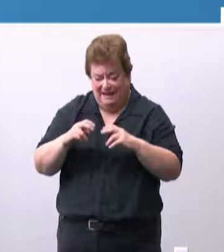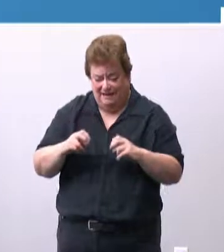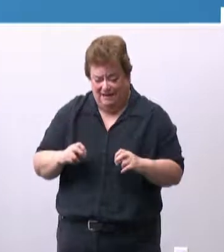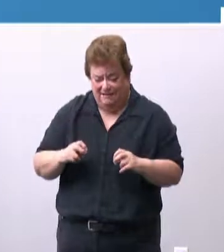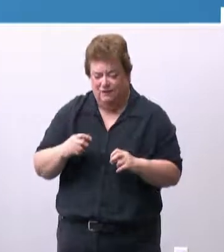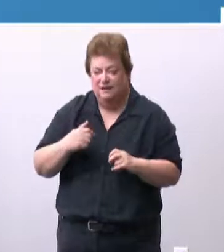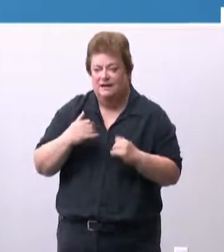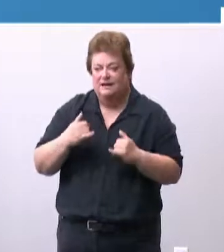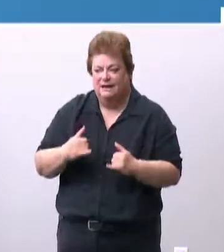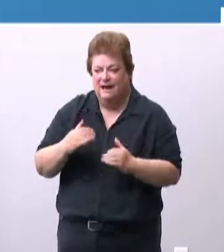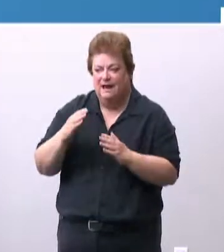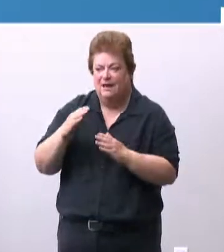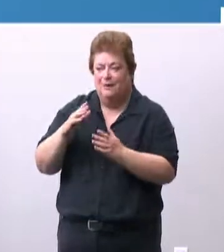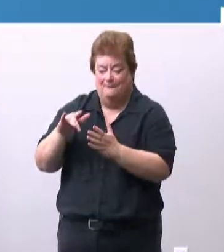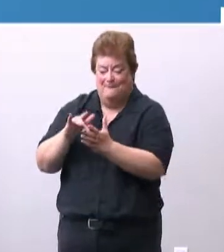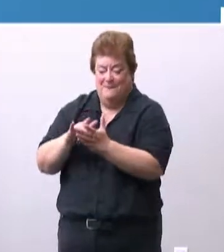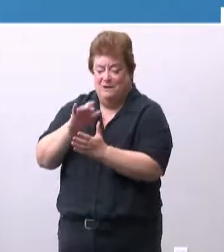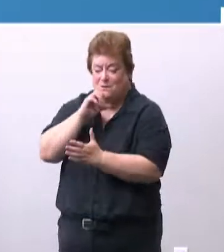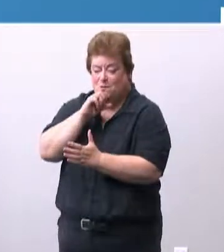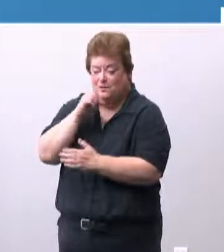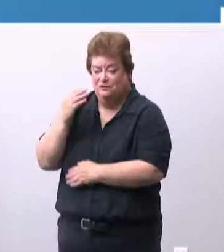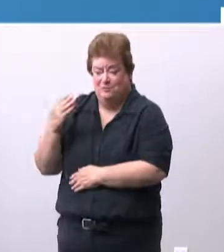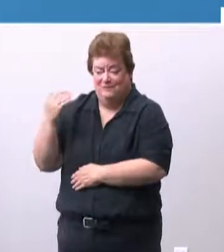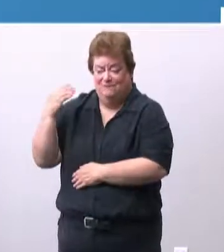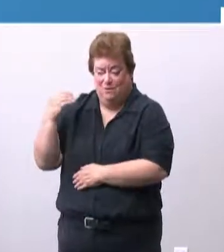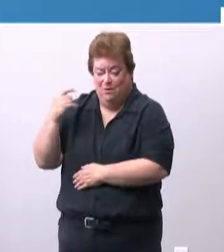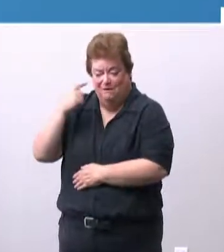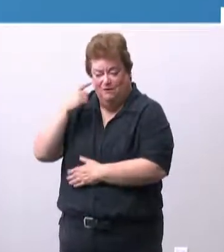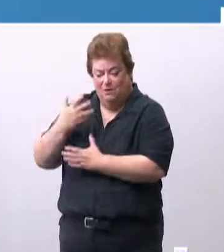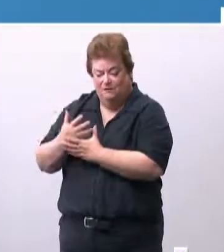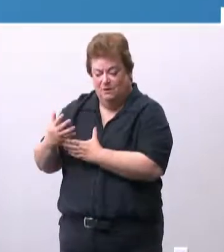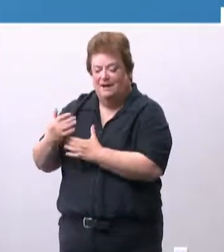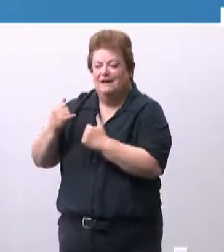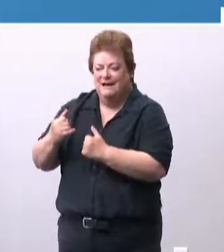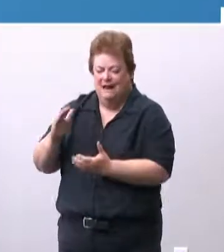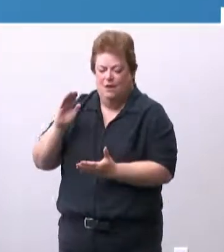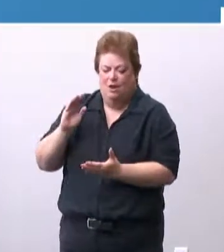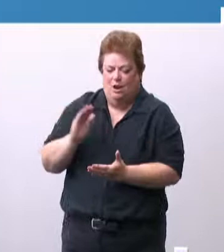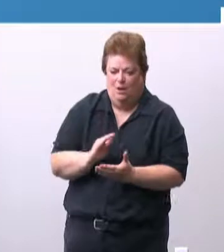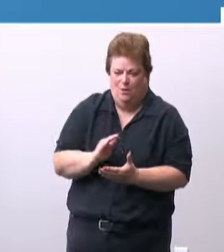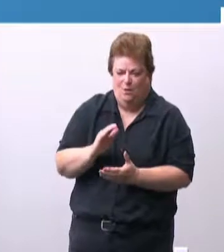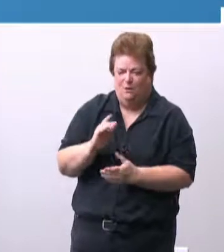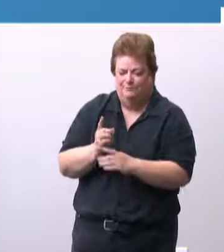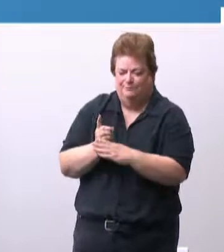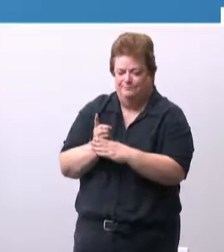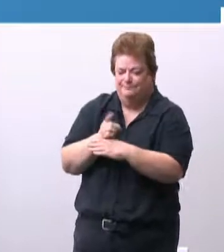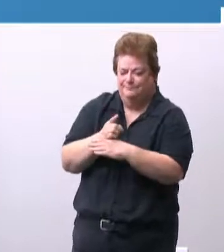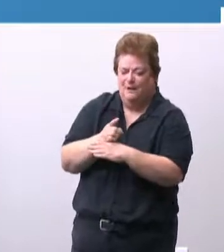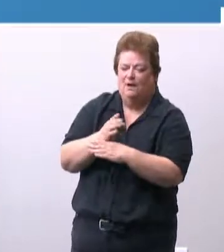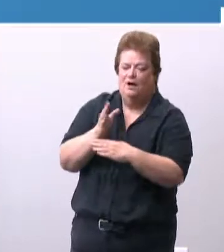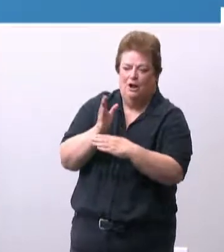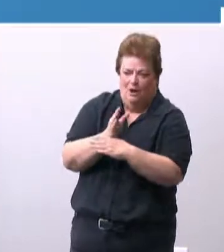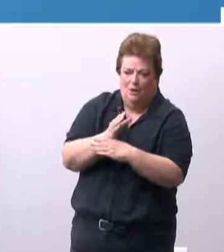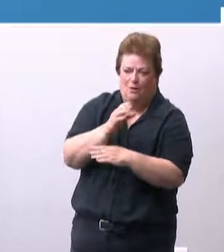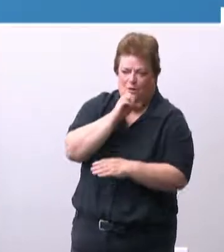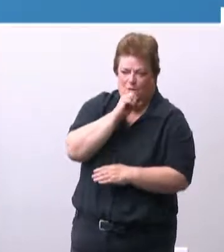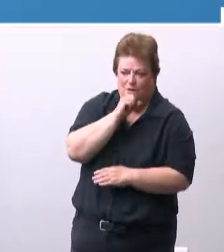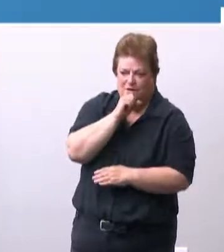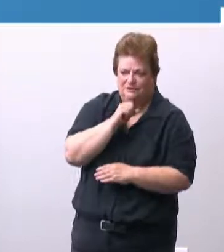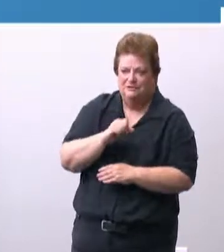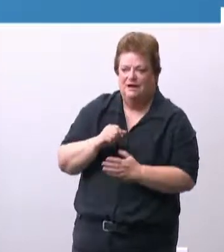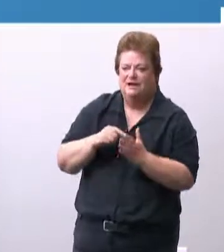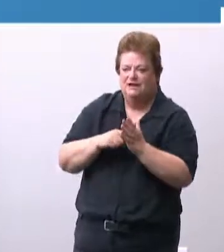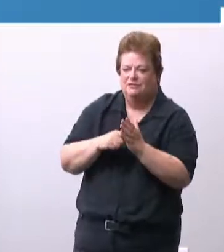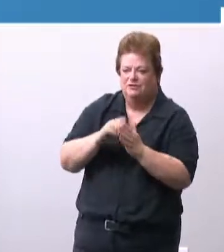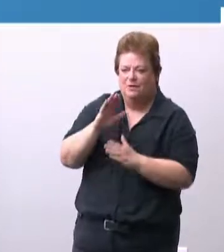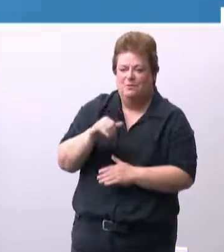moving down from mid-orange, where it has been for 5 weeks, down to low orange. The current position of the dial is indicated by the